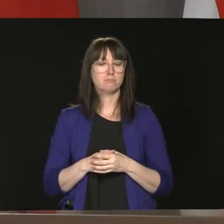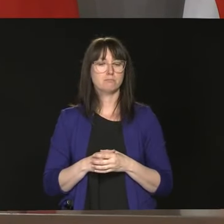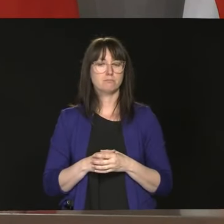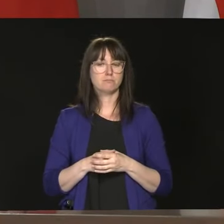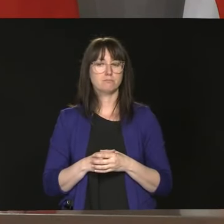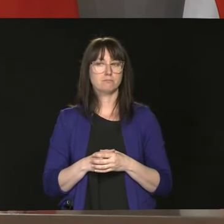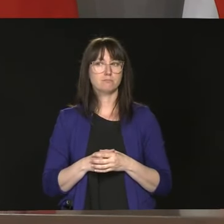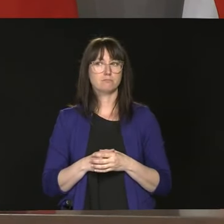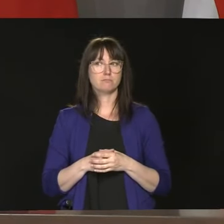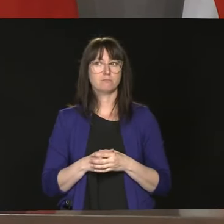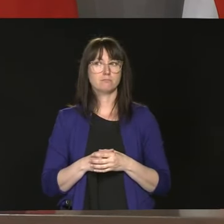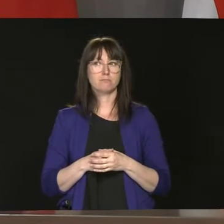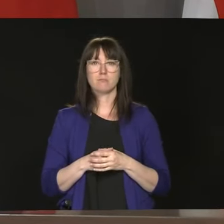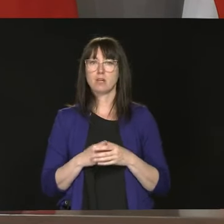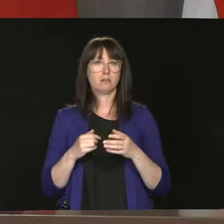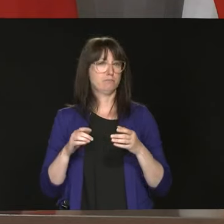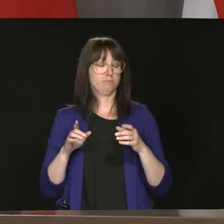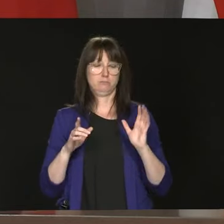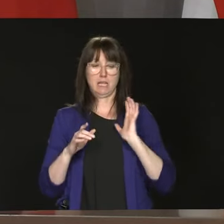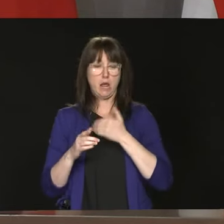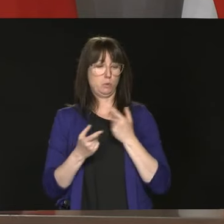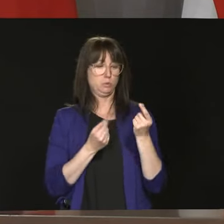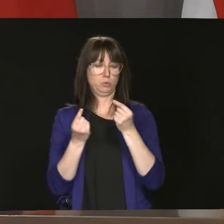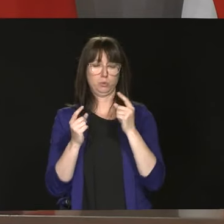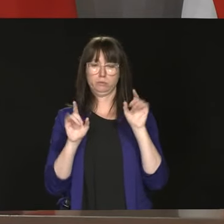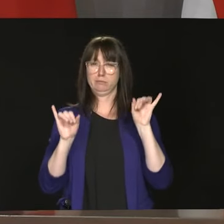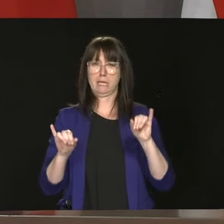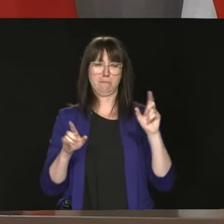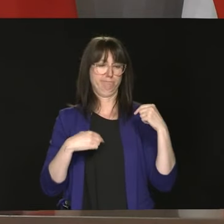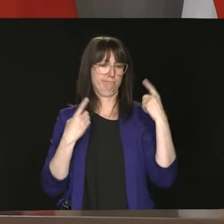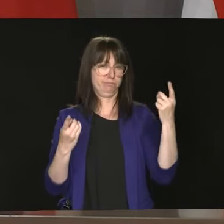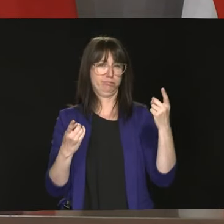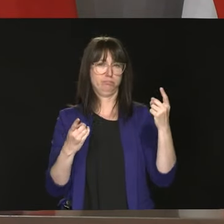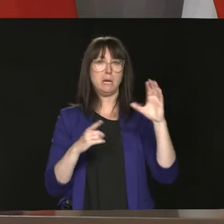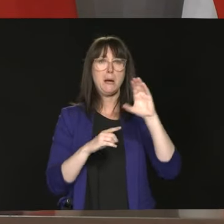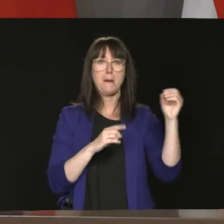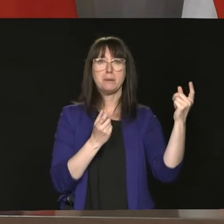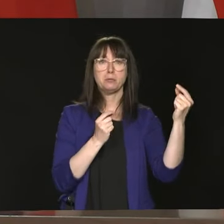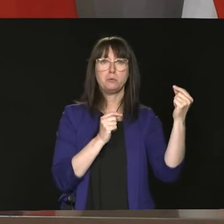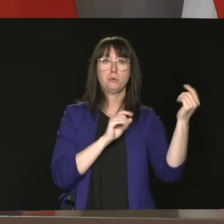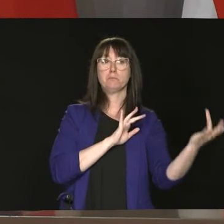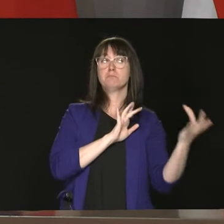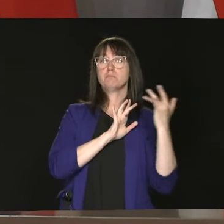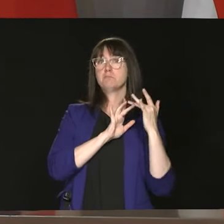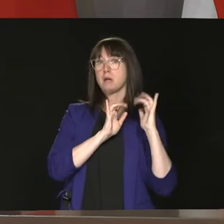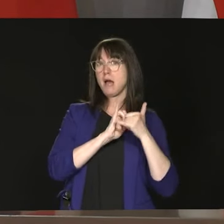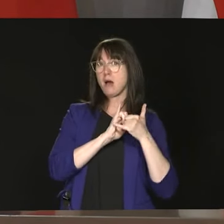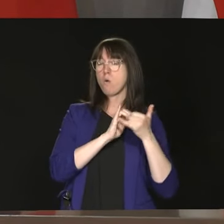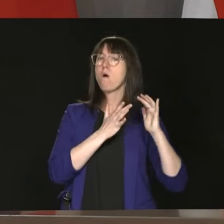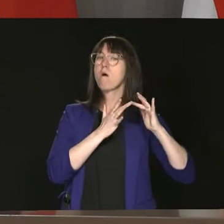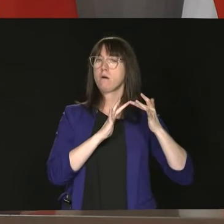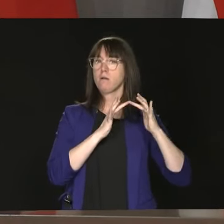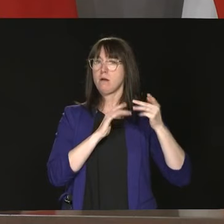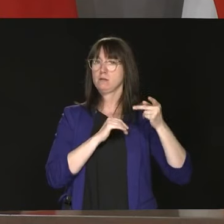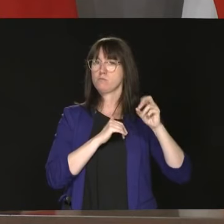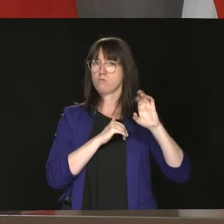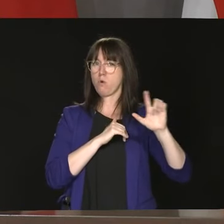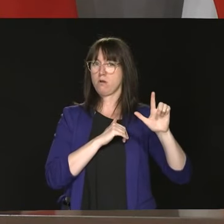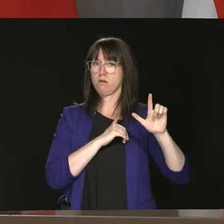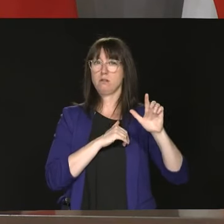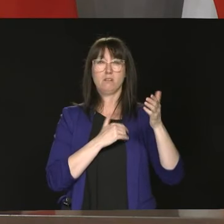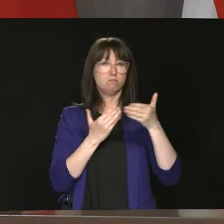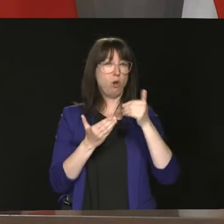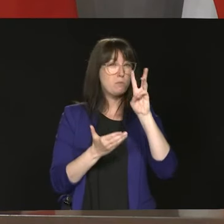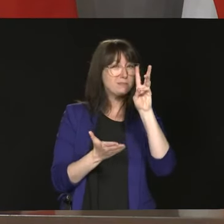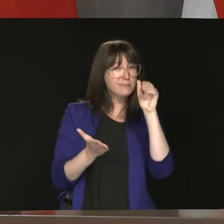start. Companies reach out to us online through our portal, nearly 6,000 since the start a